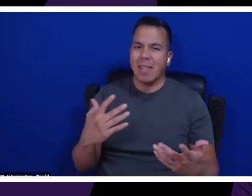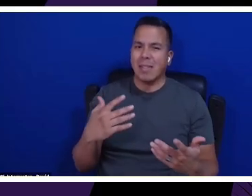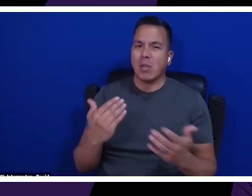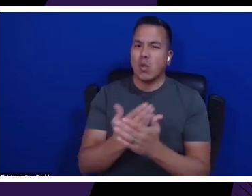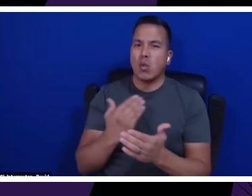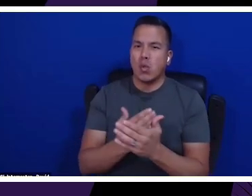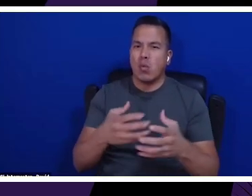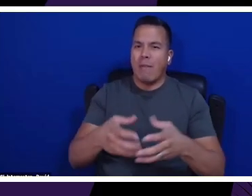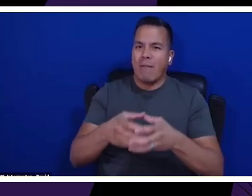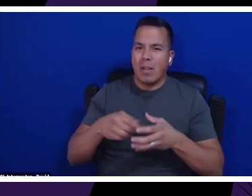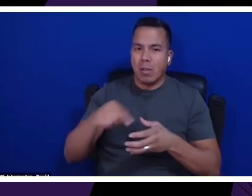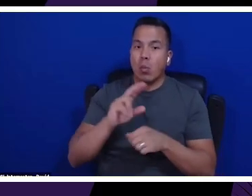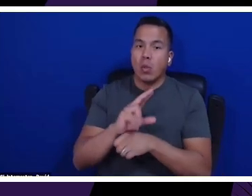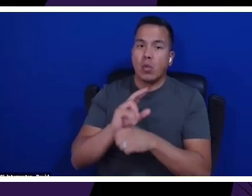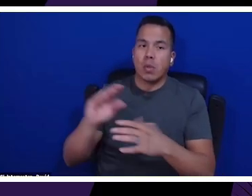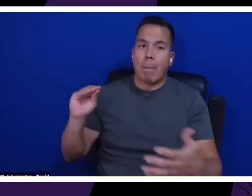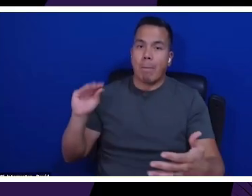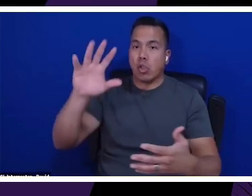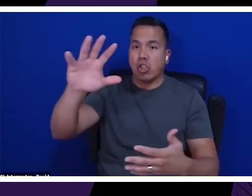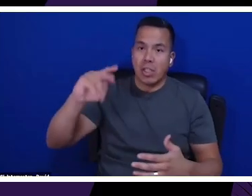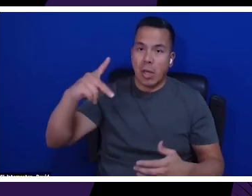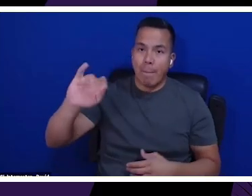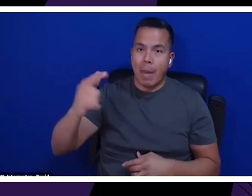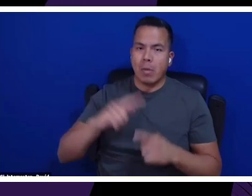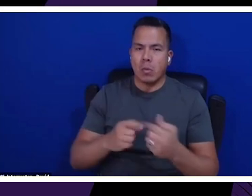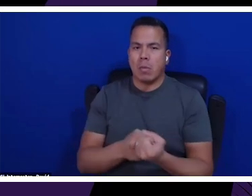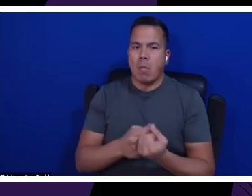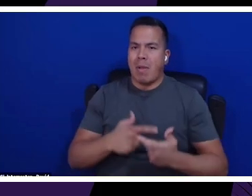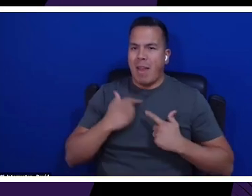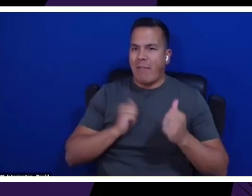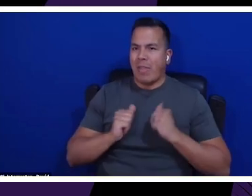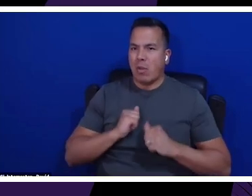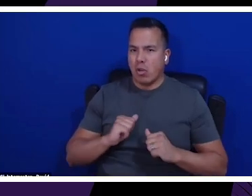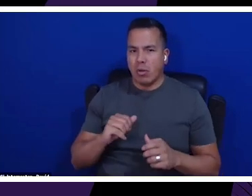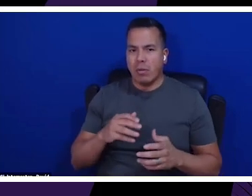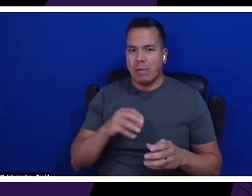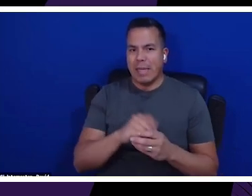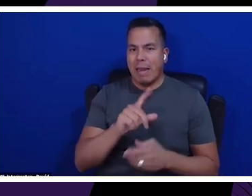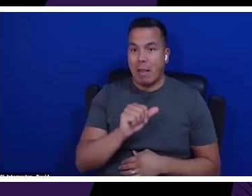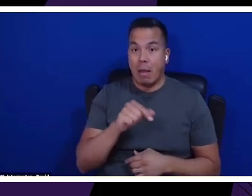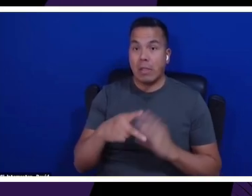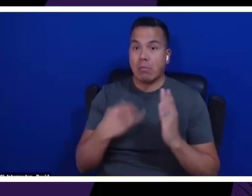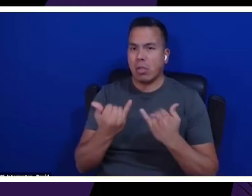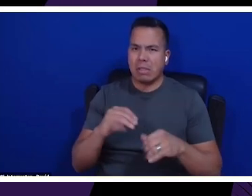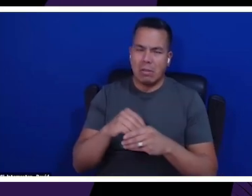use projection mapping to support a live theater performance in LA. This project, which is still in progress, aims to produce a